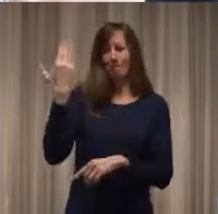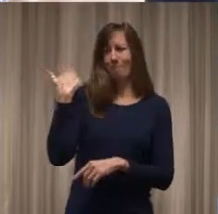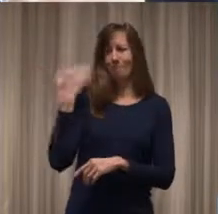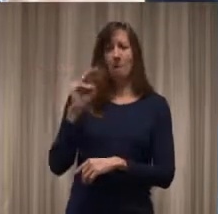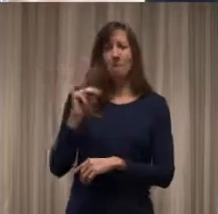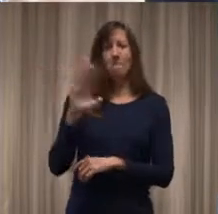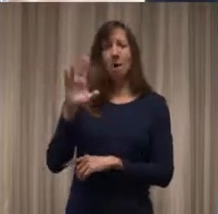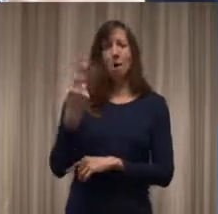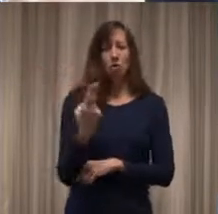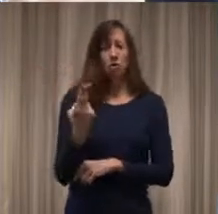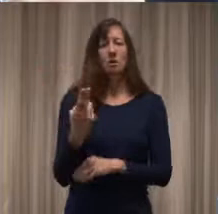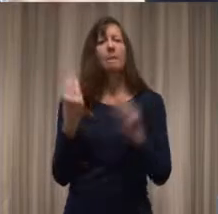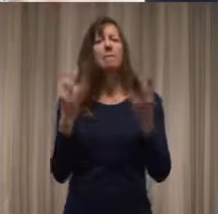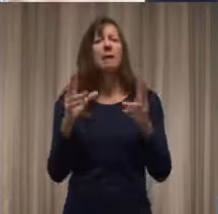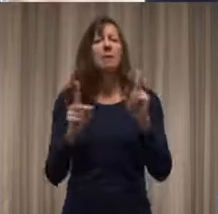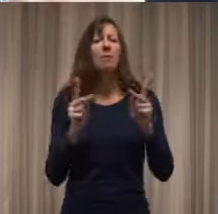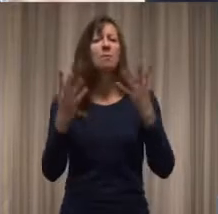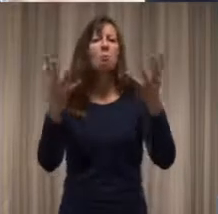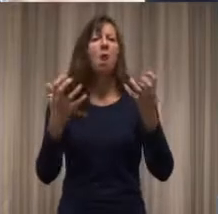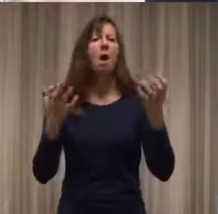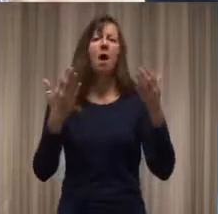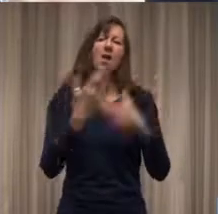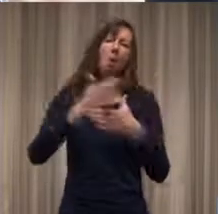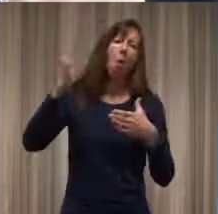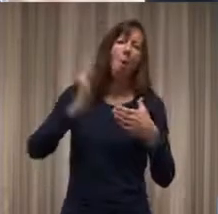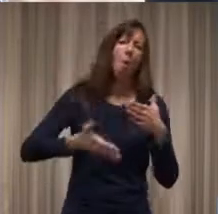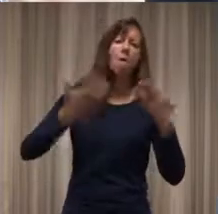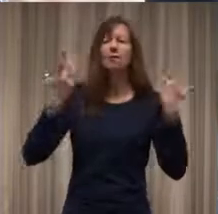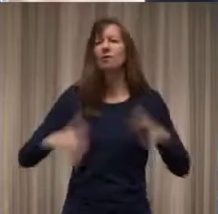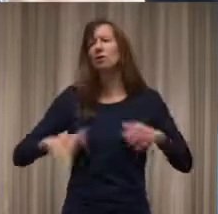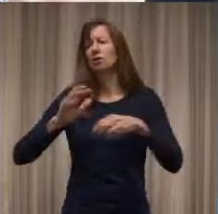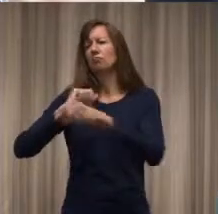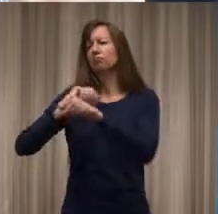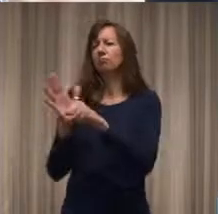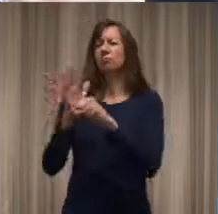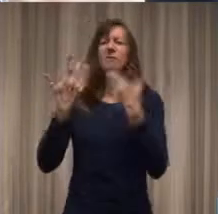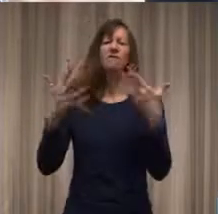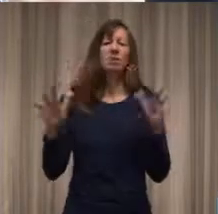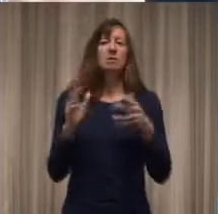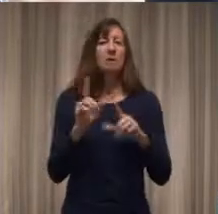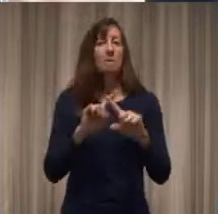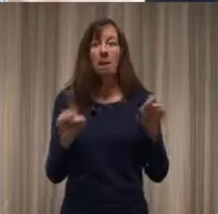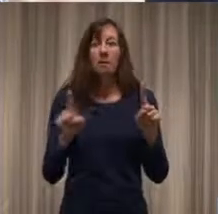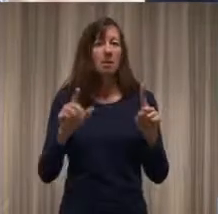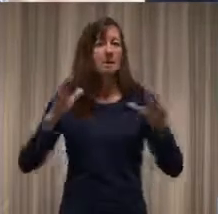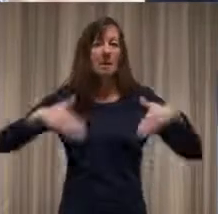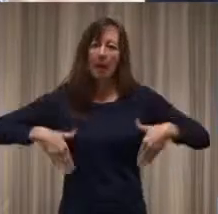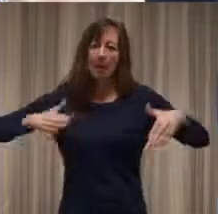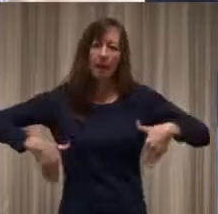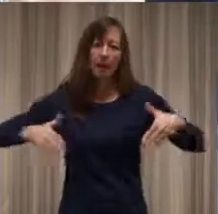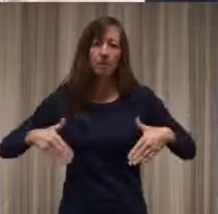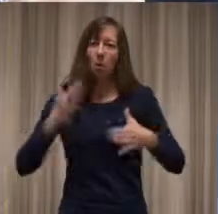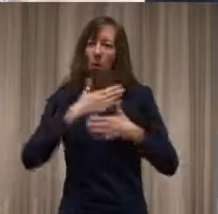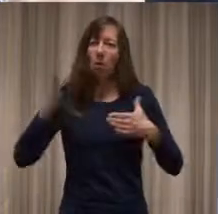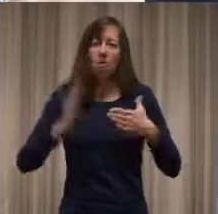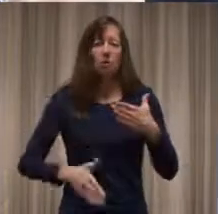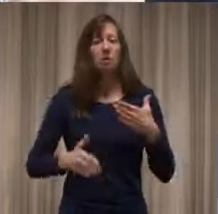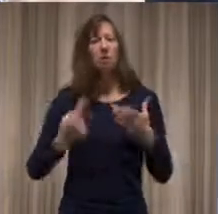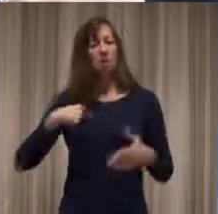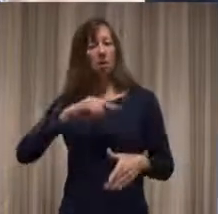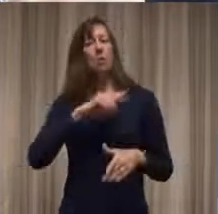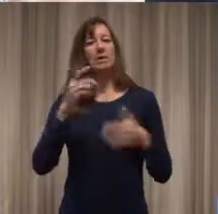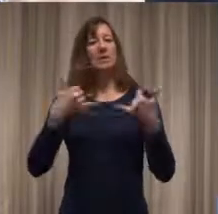it is not, unfortunately. And we have to continue to take it seriously and follow through on those precautions.